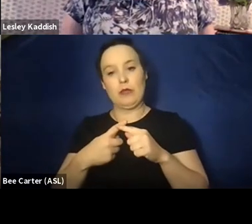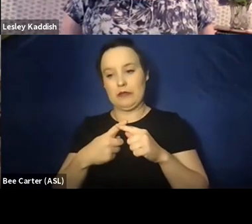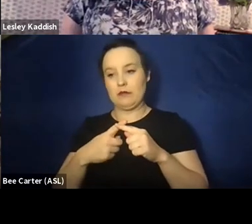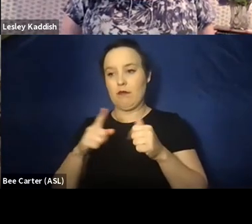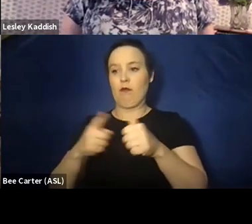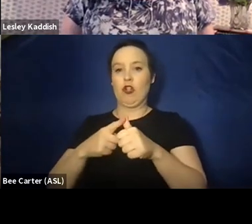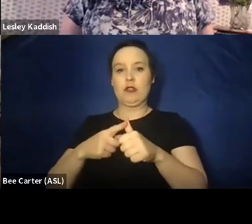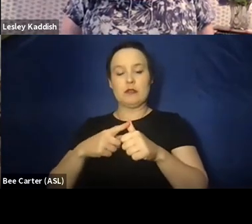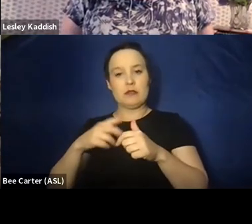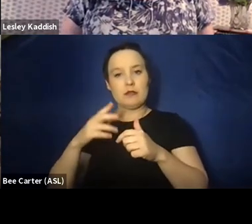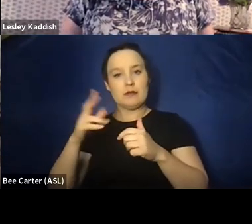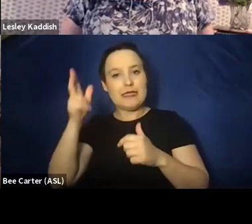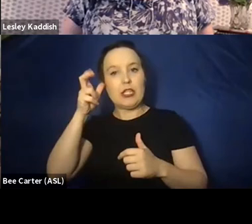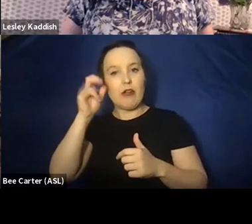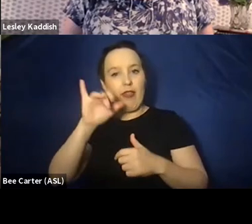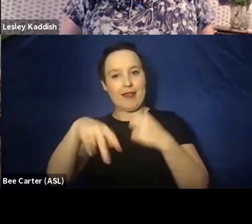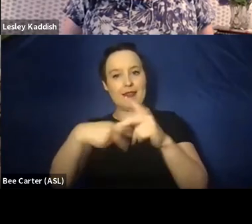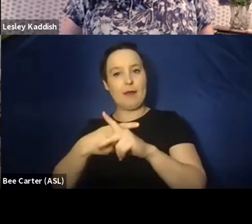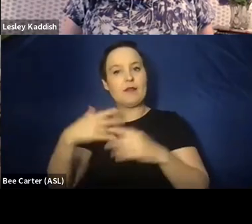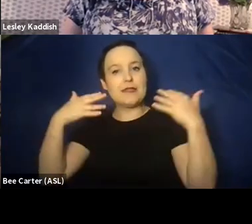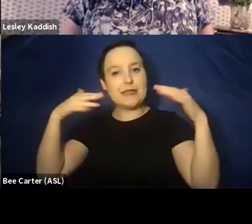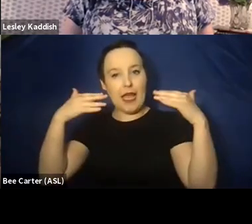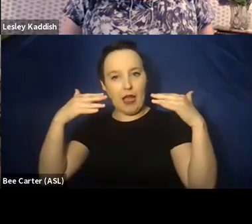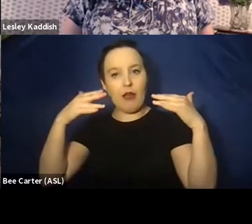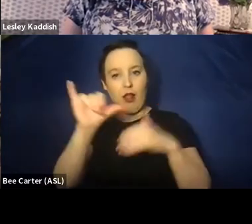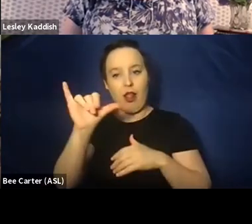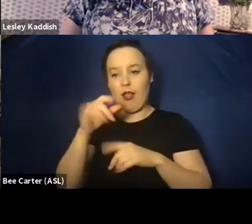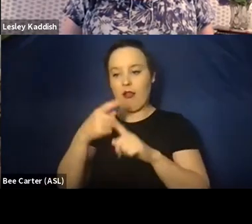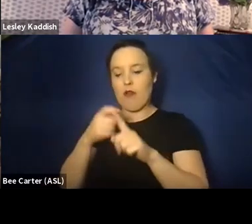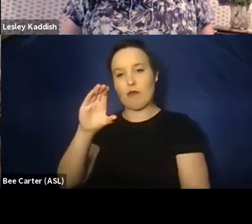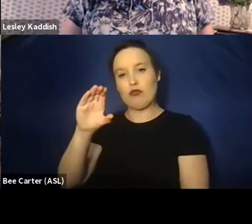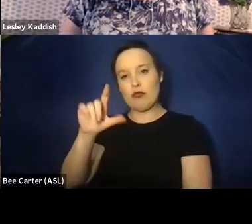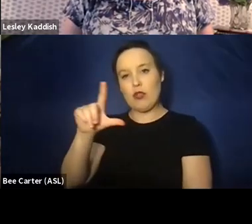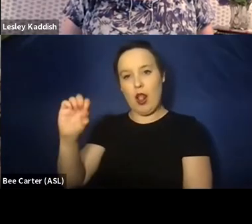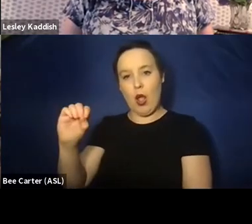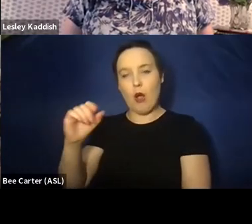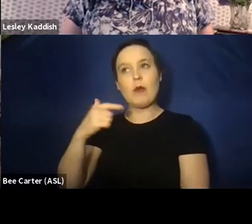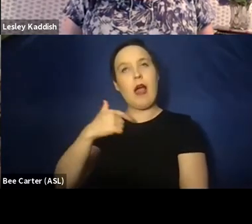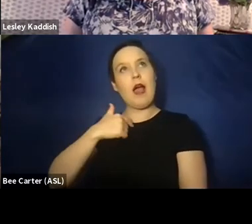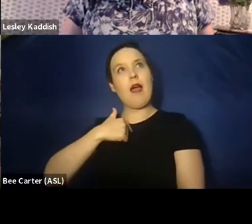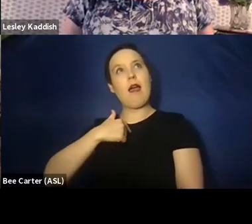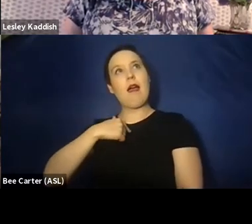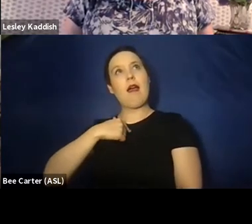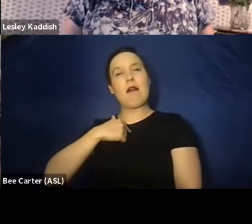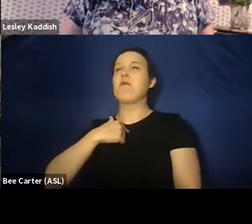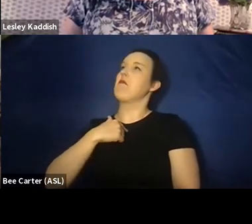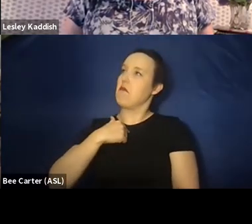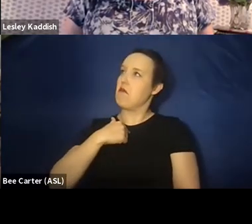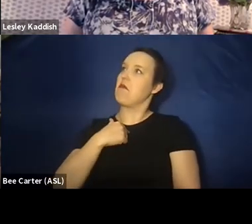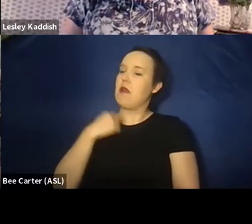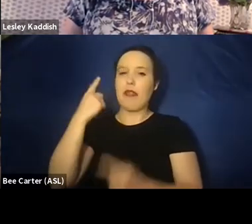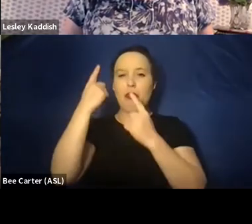sounds. And that made me think about how important it is